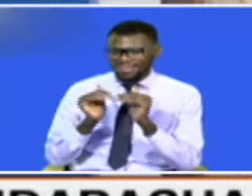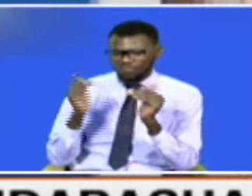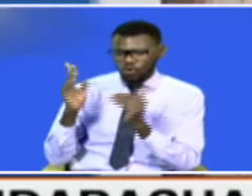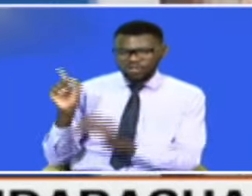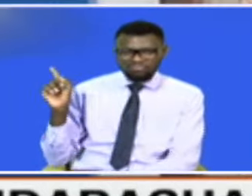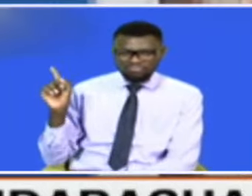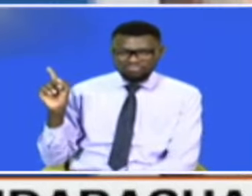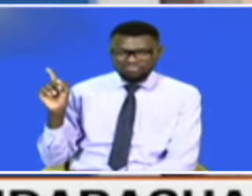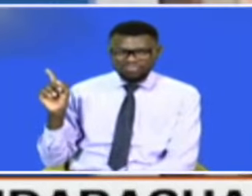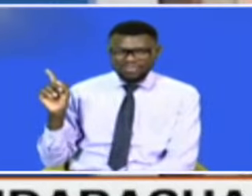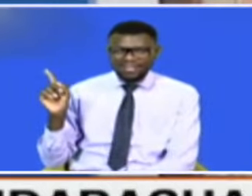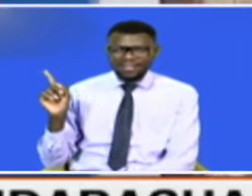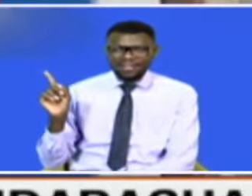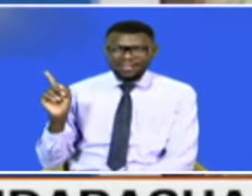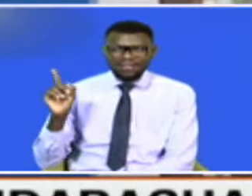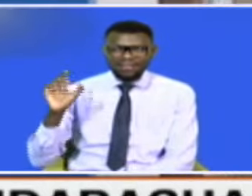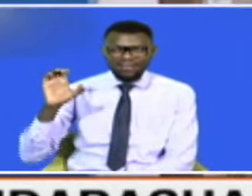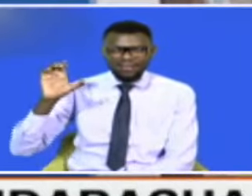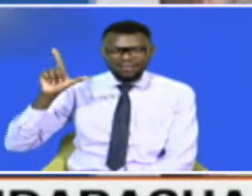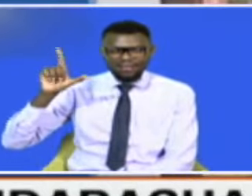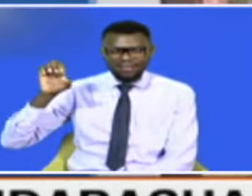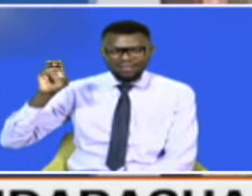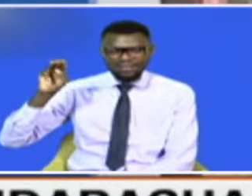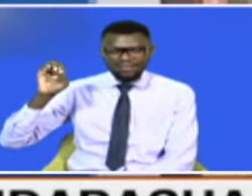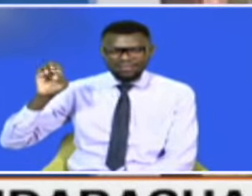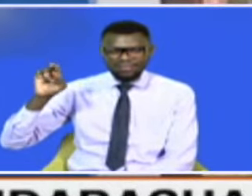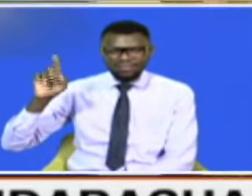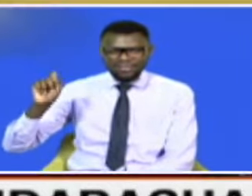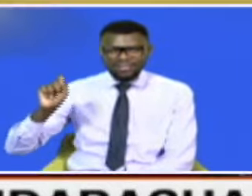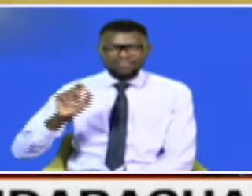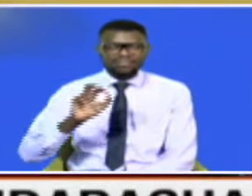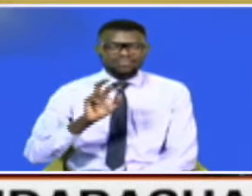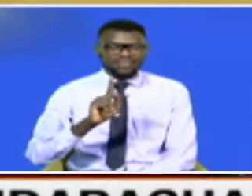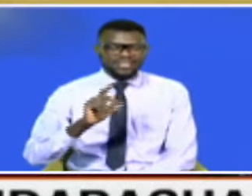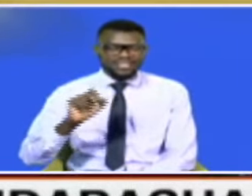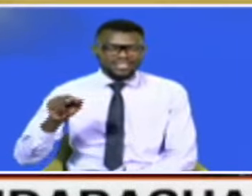Clement Masombo, KTN News.